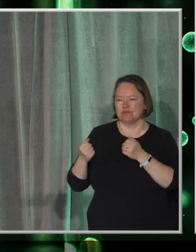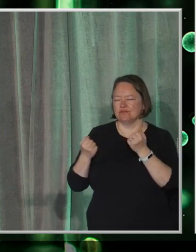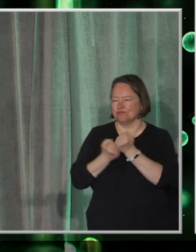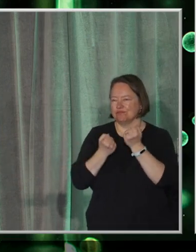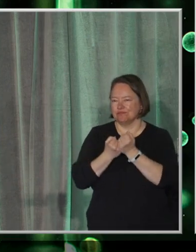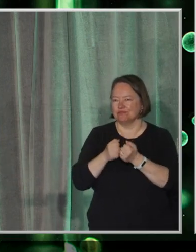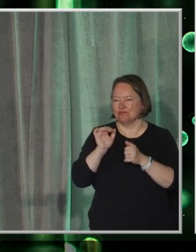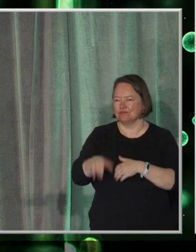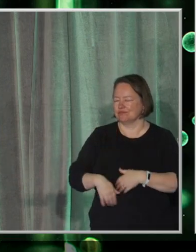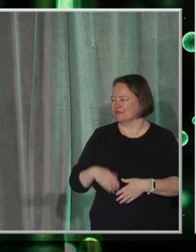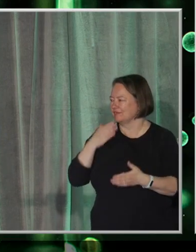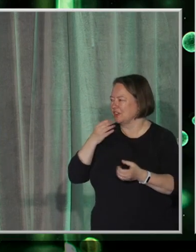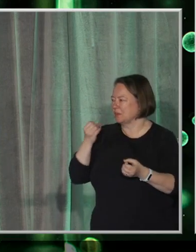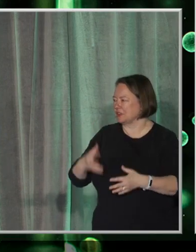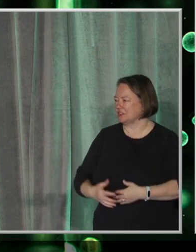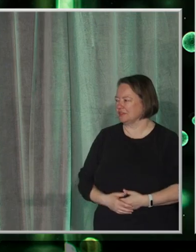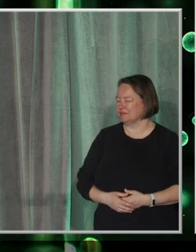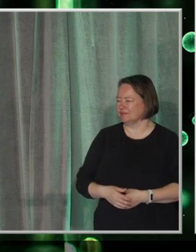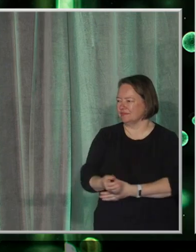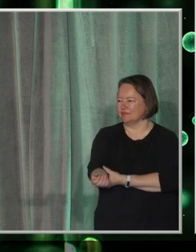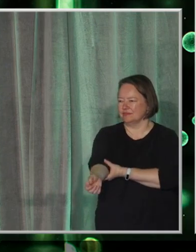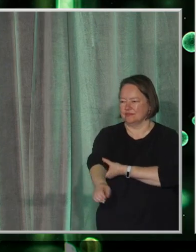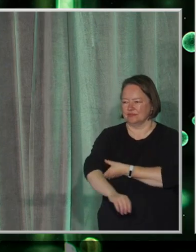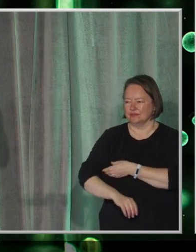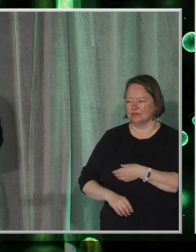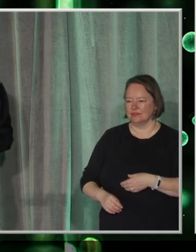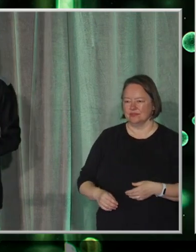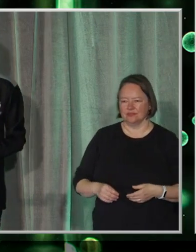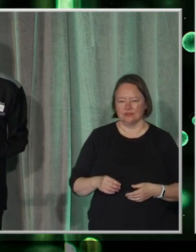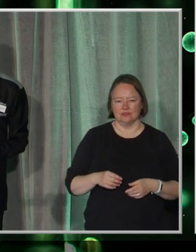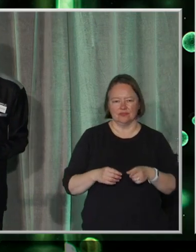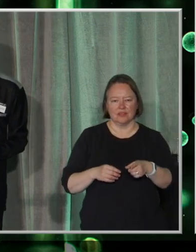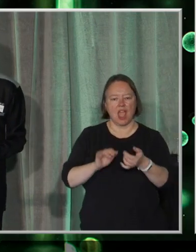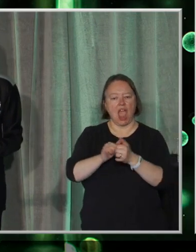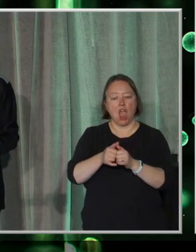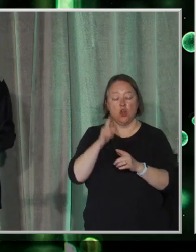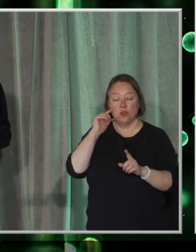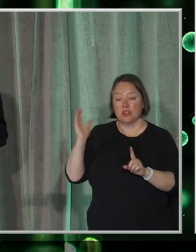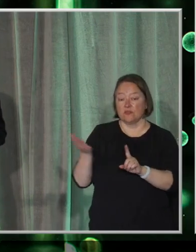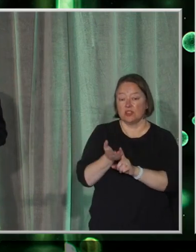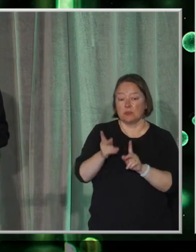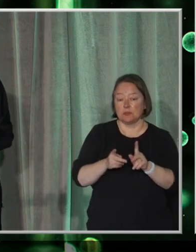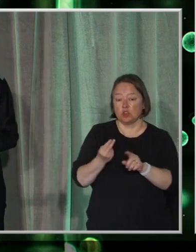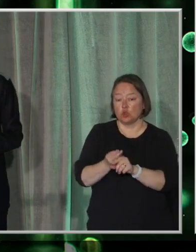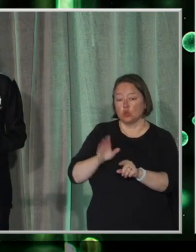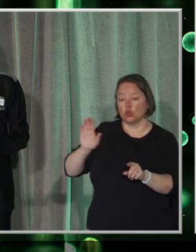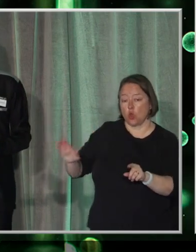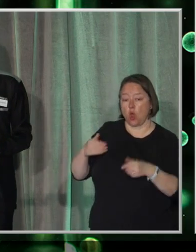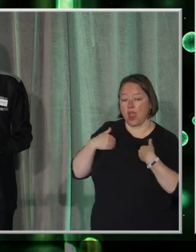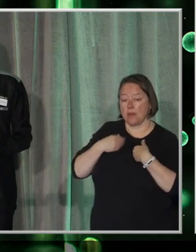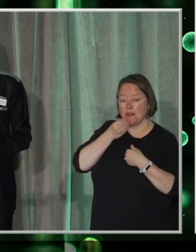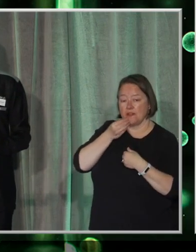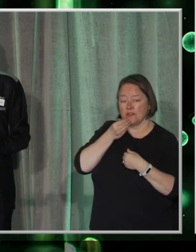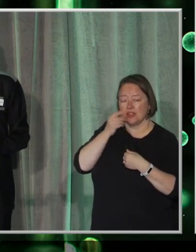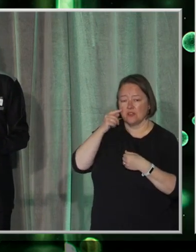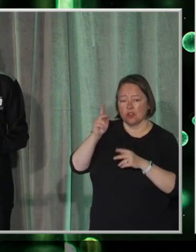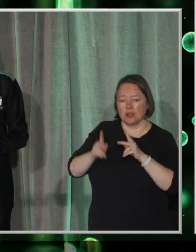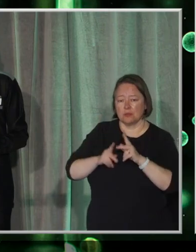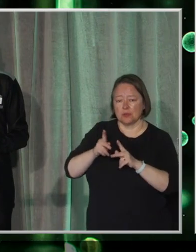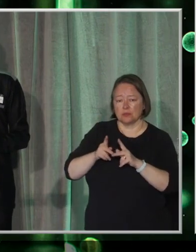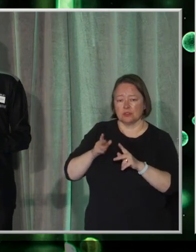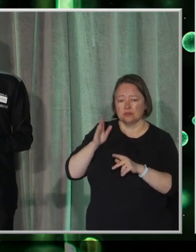community. Thank you very much. Yeah, thank you very much. Trezor, how do you hope to convince people to use your animal feed over those that they currently